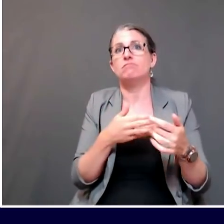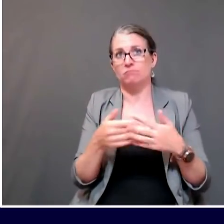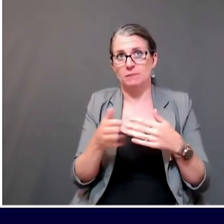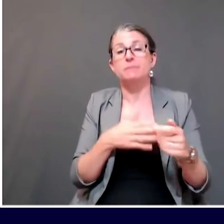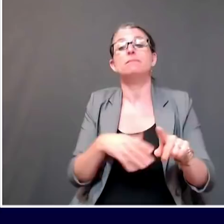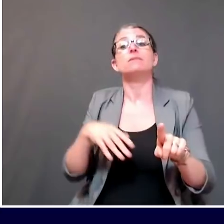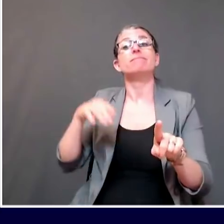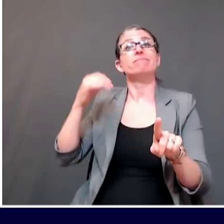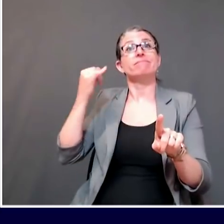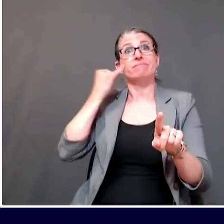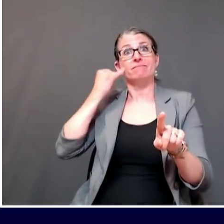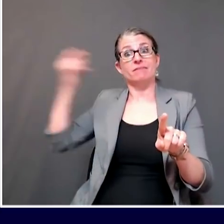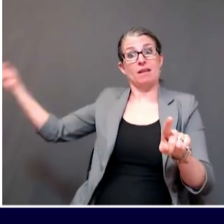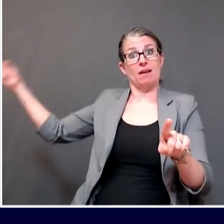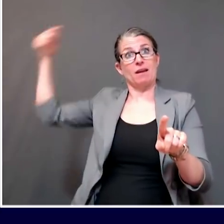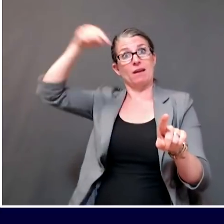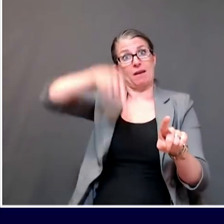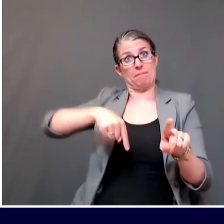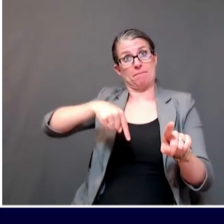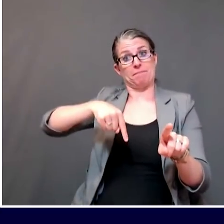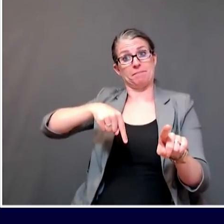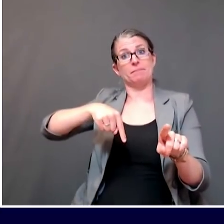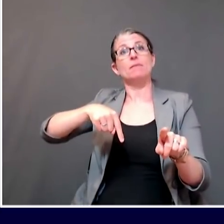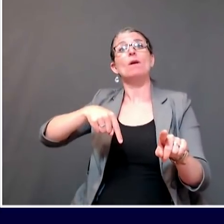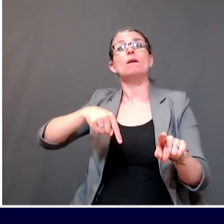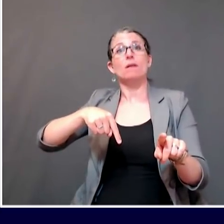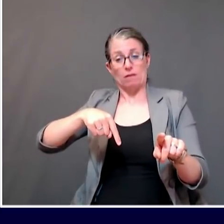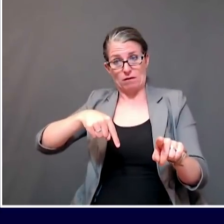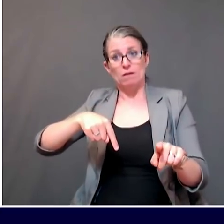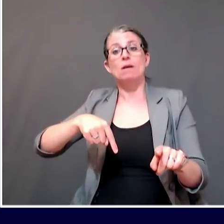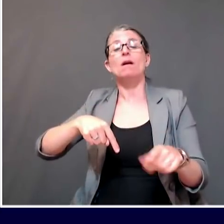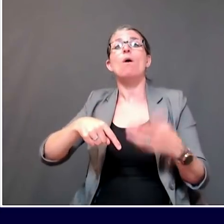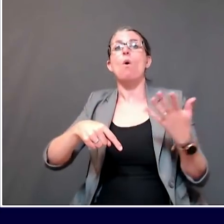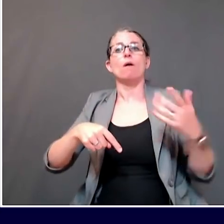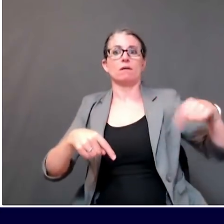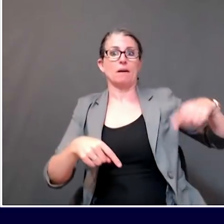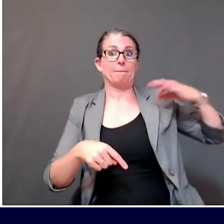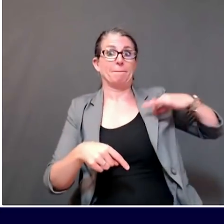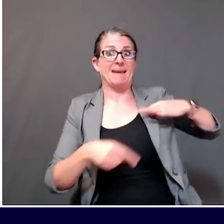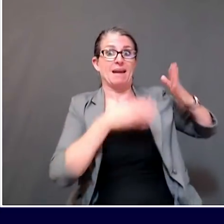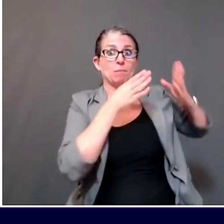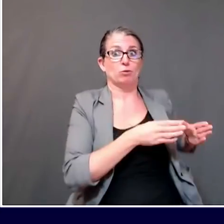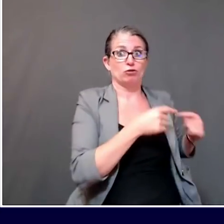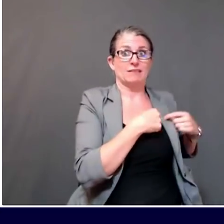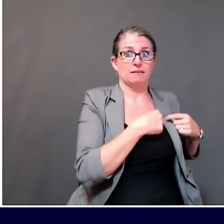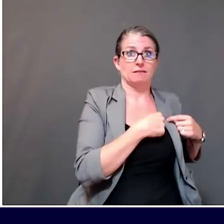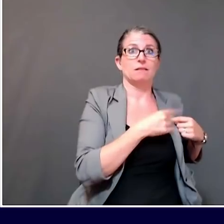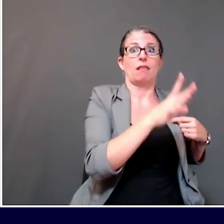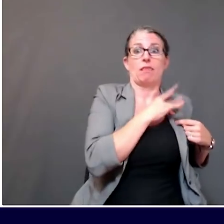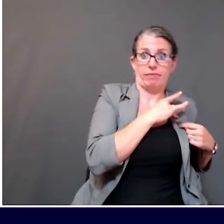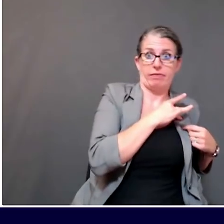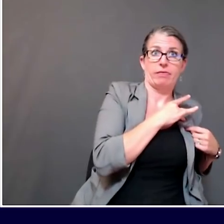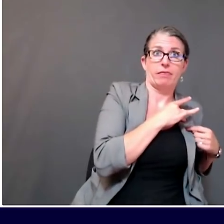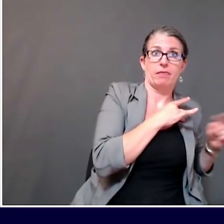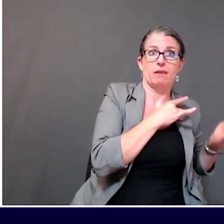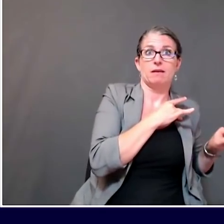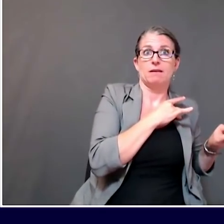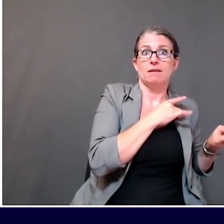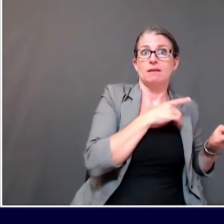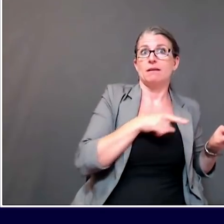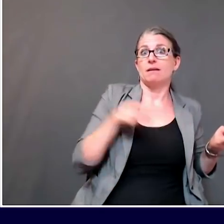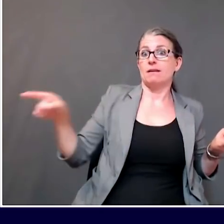if someone has been exposed to a person with confirmed COVID-19, that period of days remains the